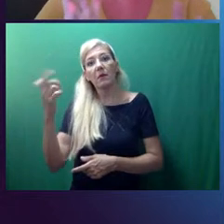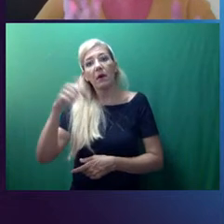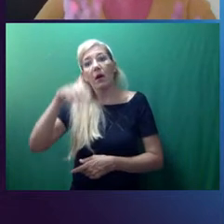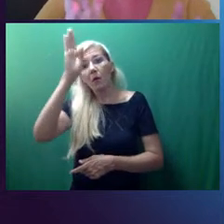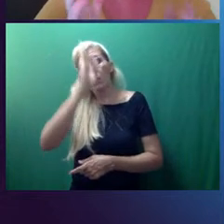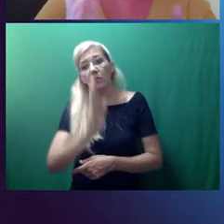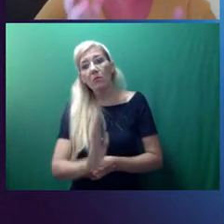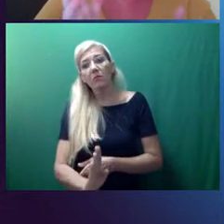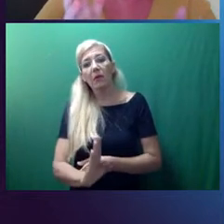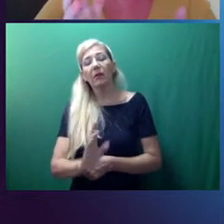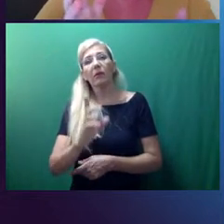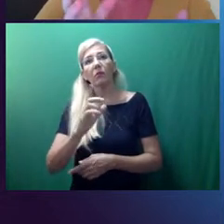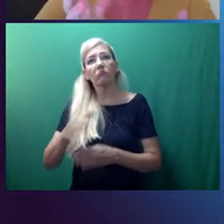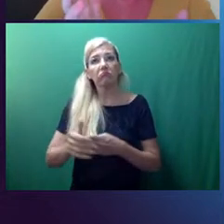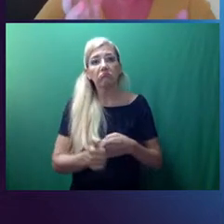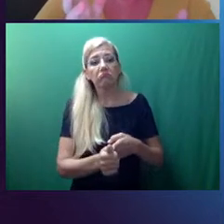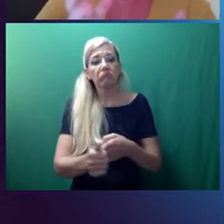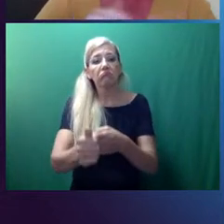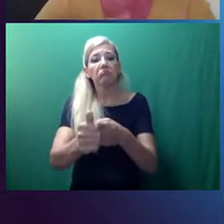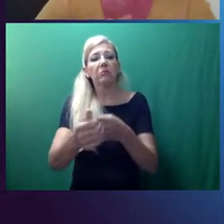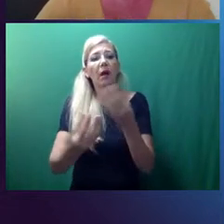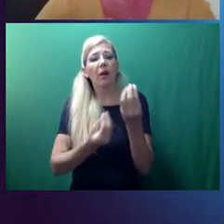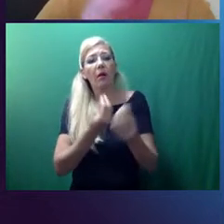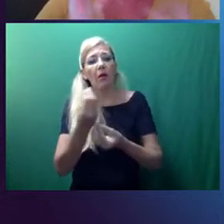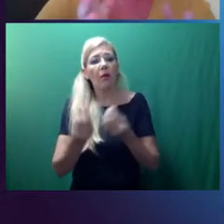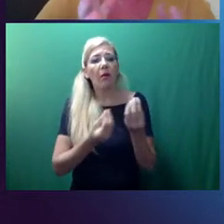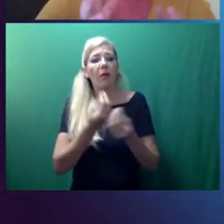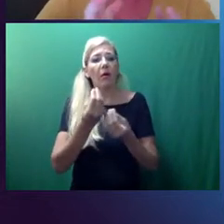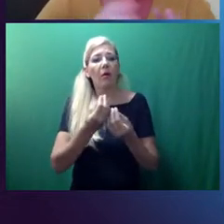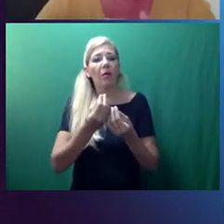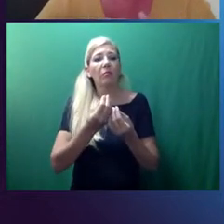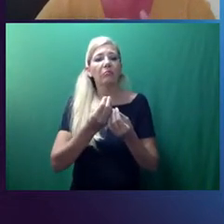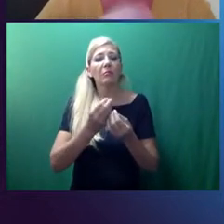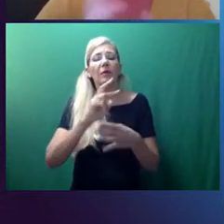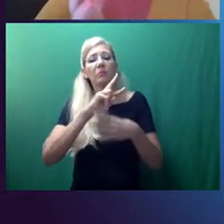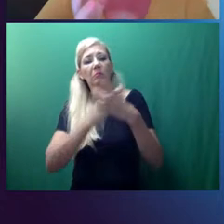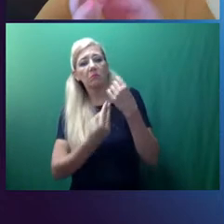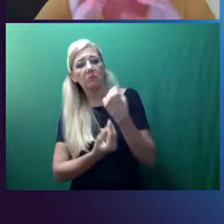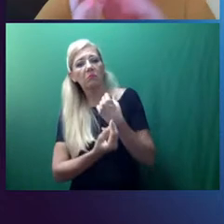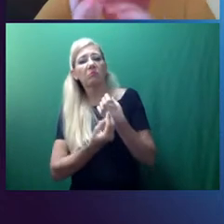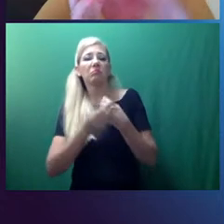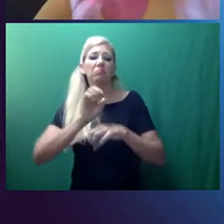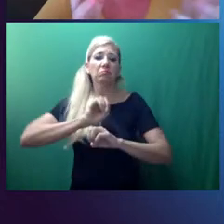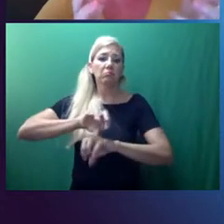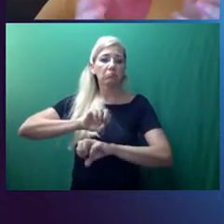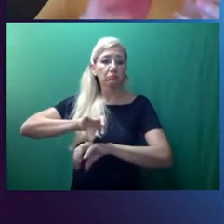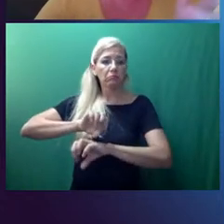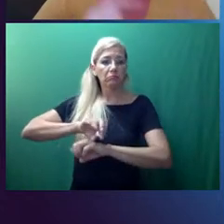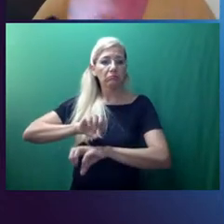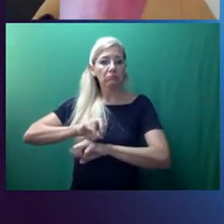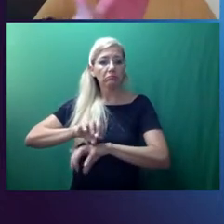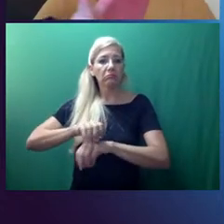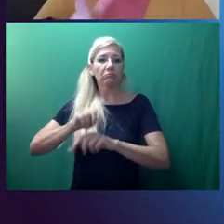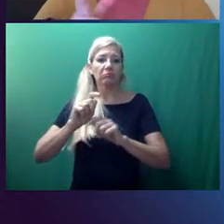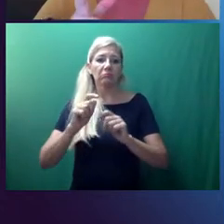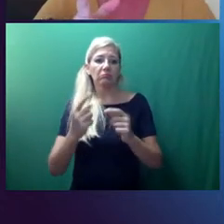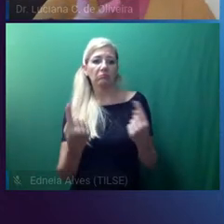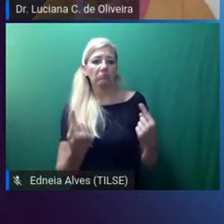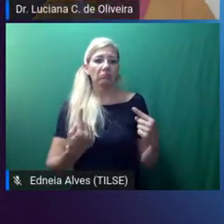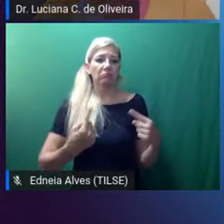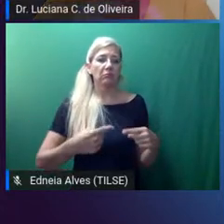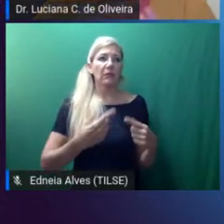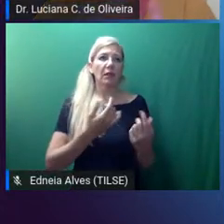new guidelines for bilingual education. And even though the document from the June version to the